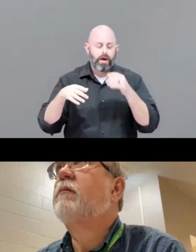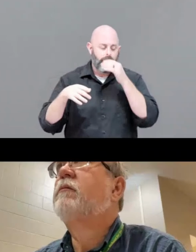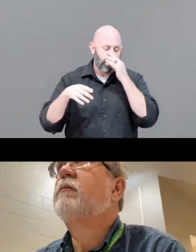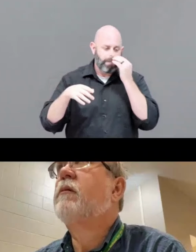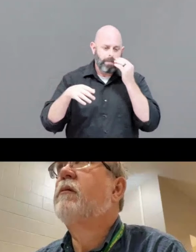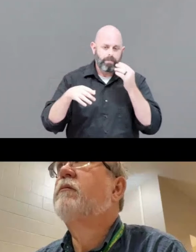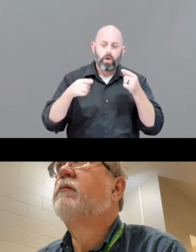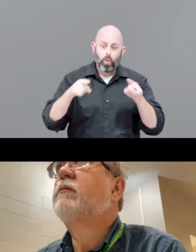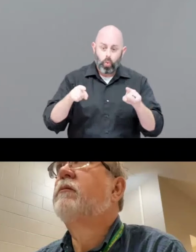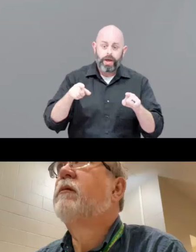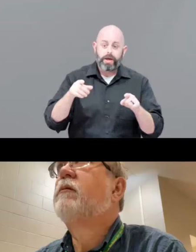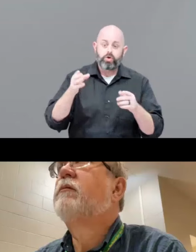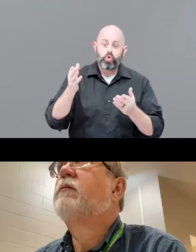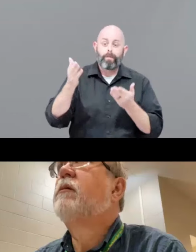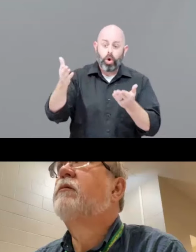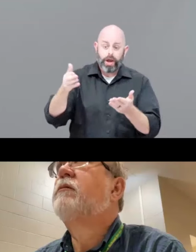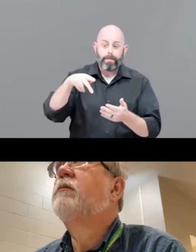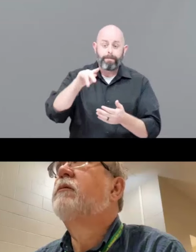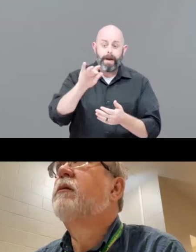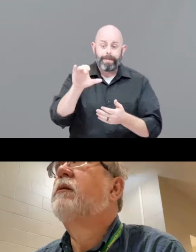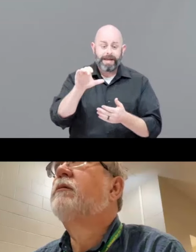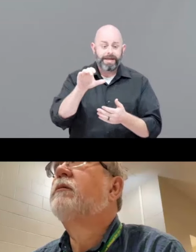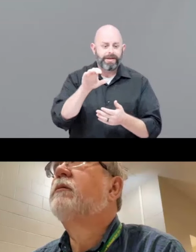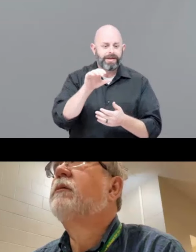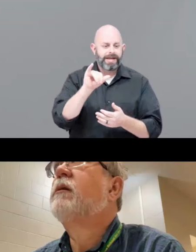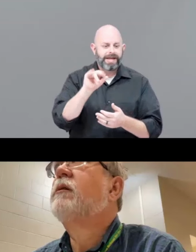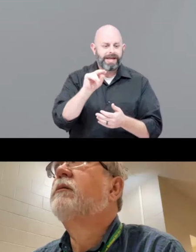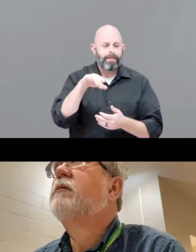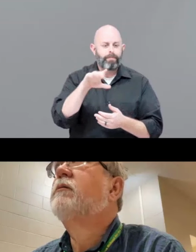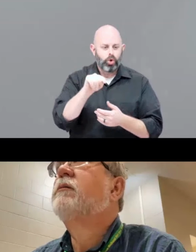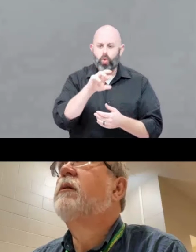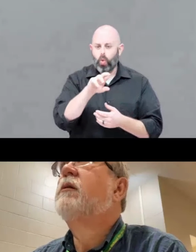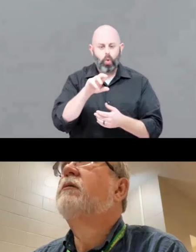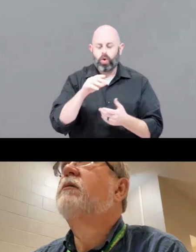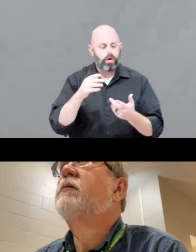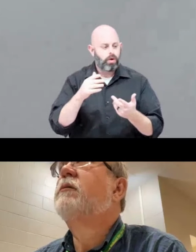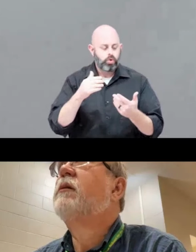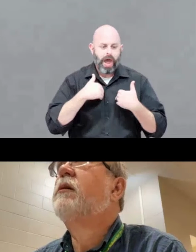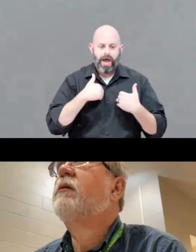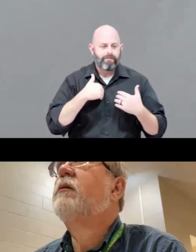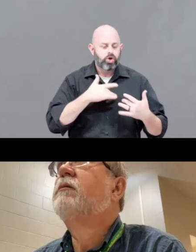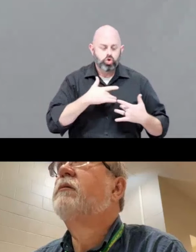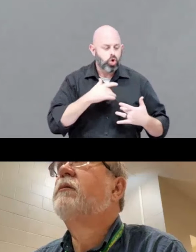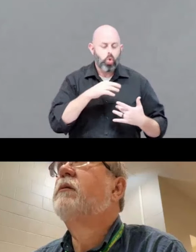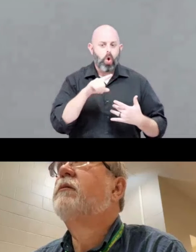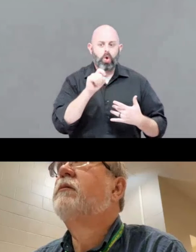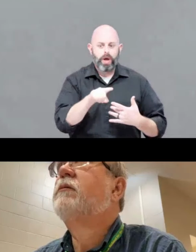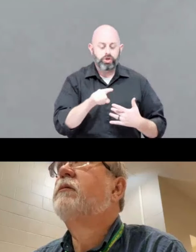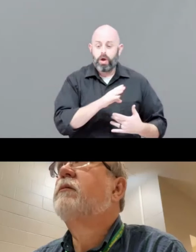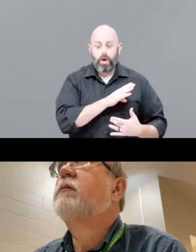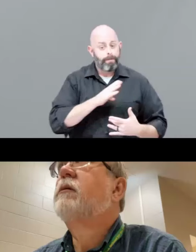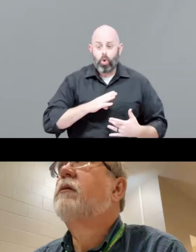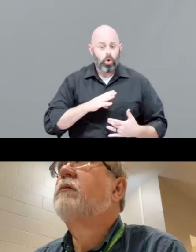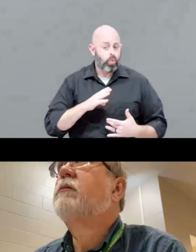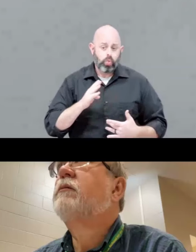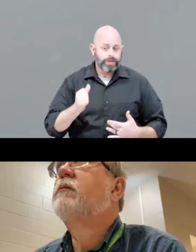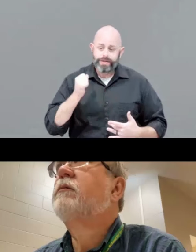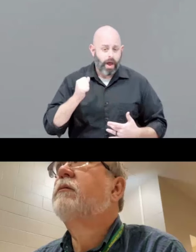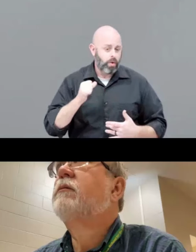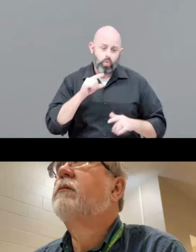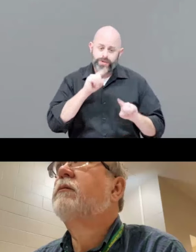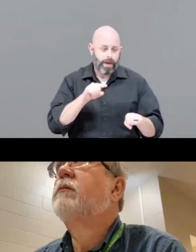you bring up public input or you ask a question or you have a concern, that the board does not respond